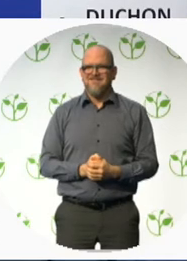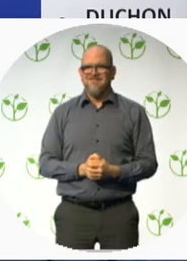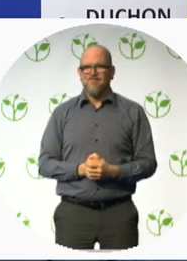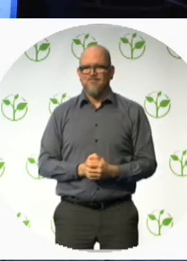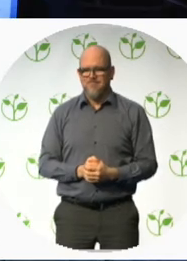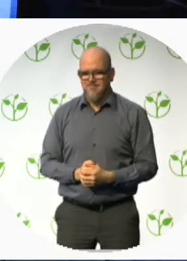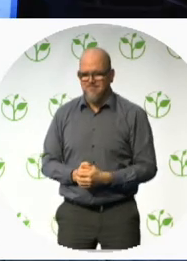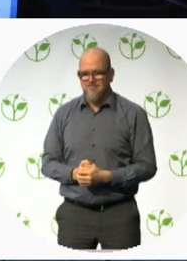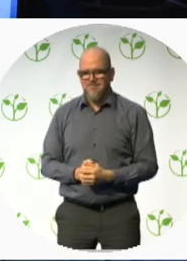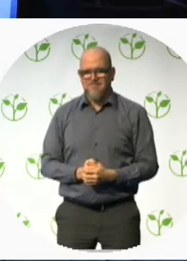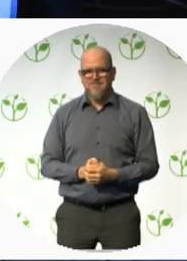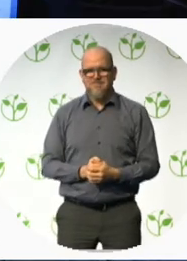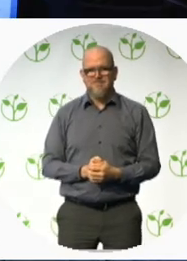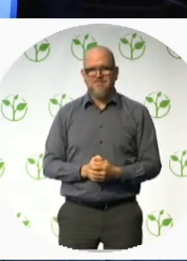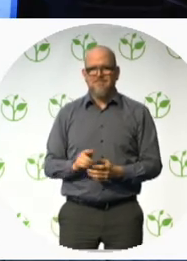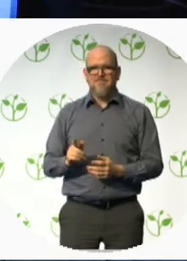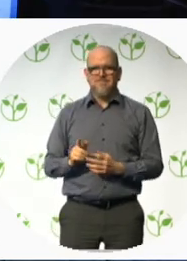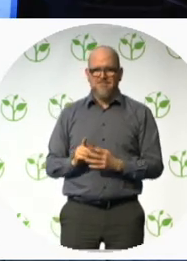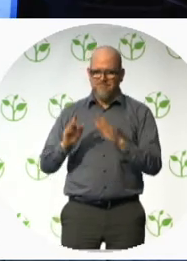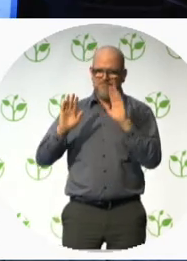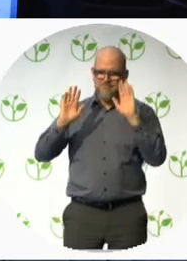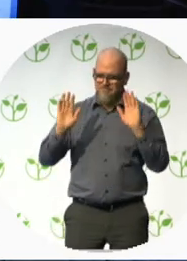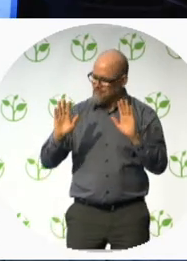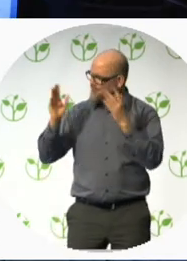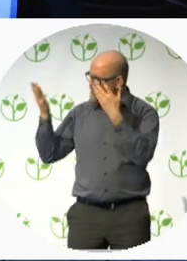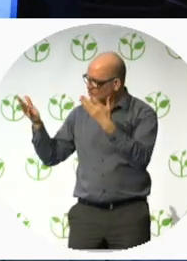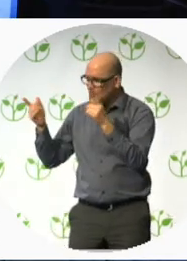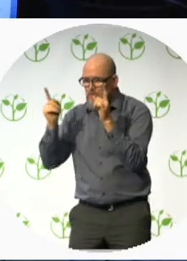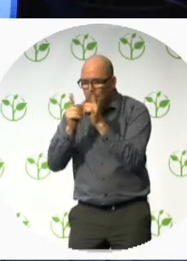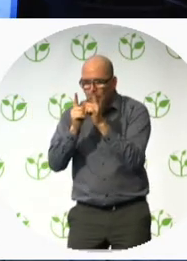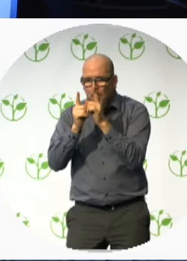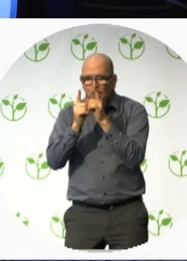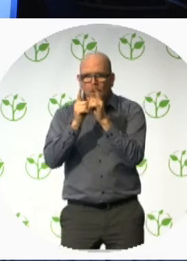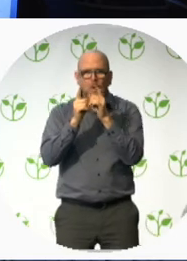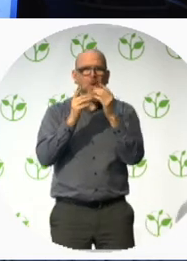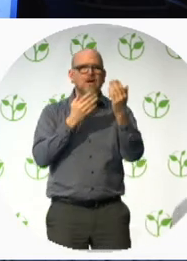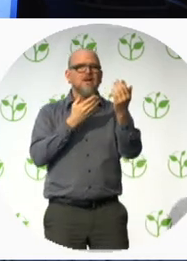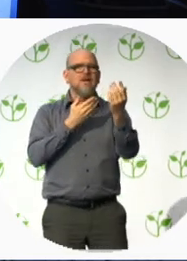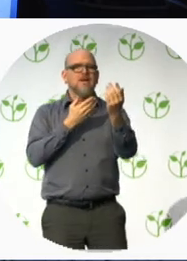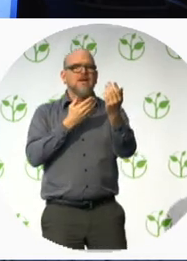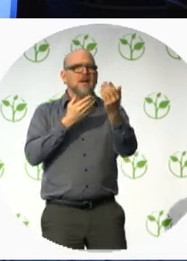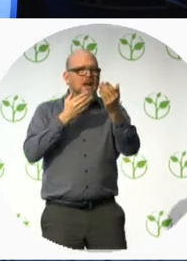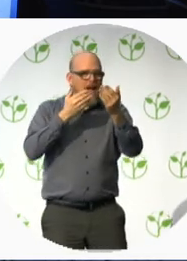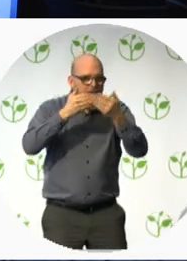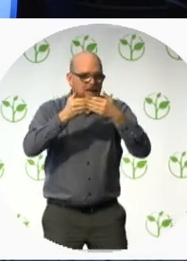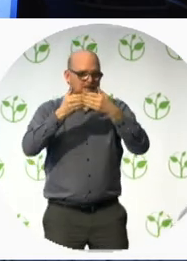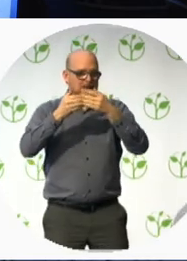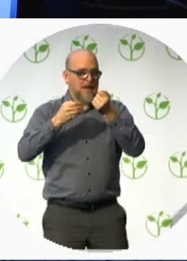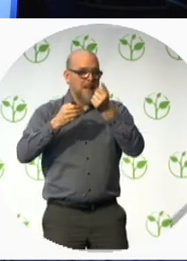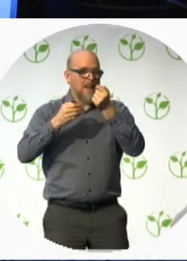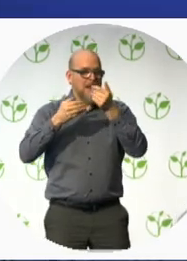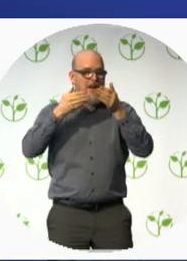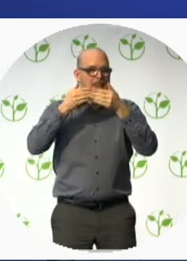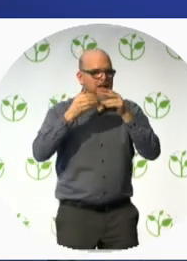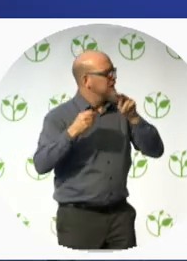We've got a little bit of time because our dead end is at 4:30. So